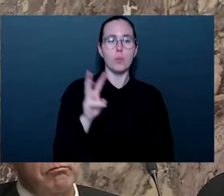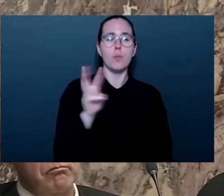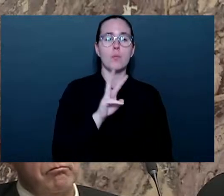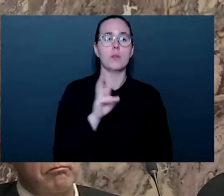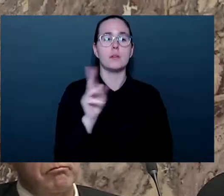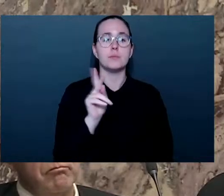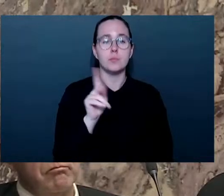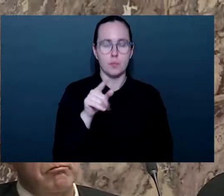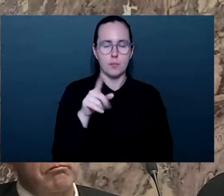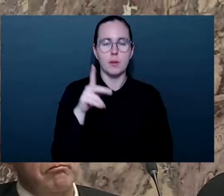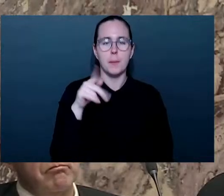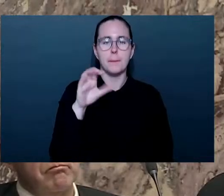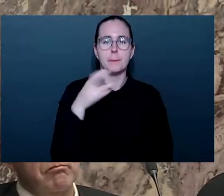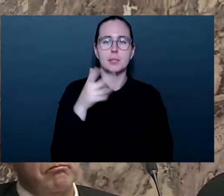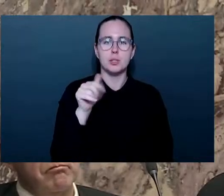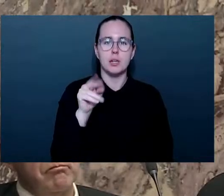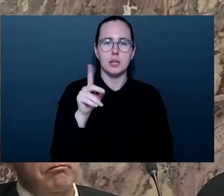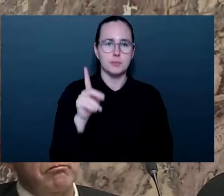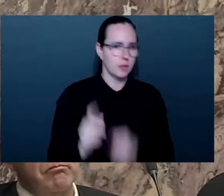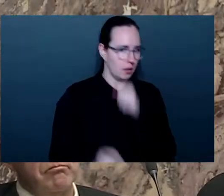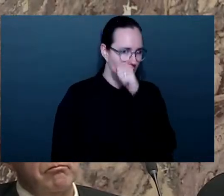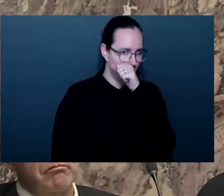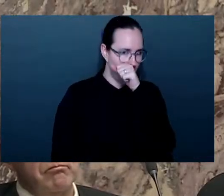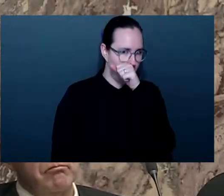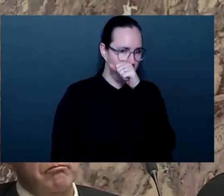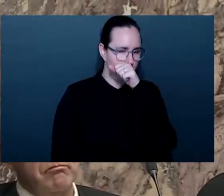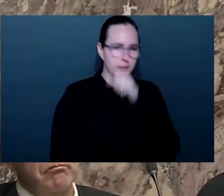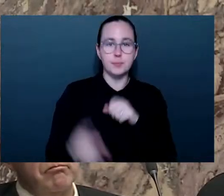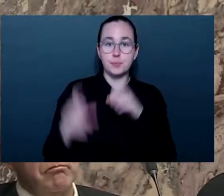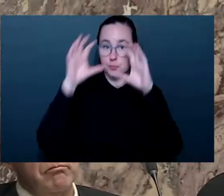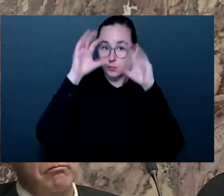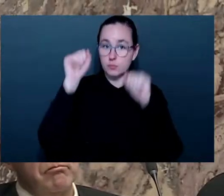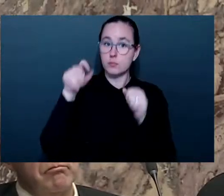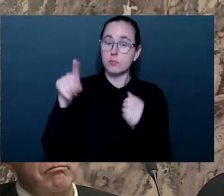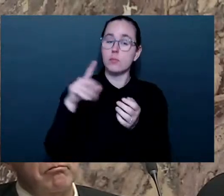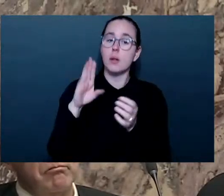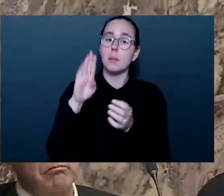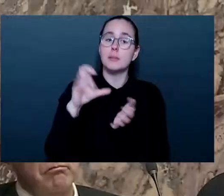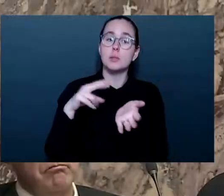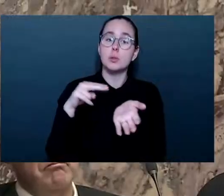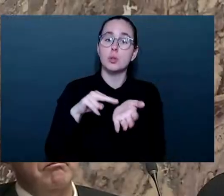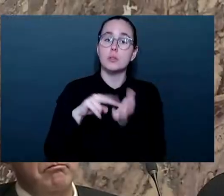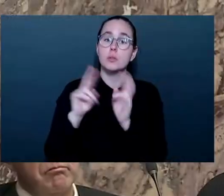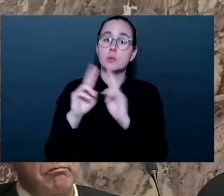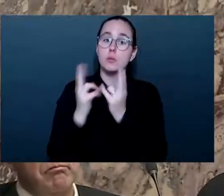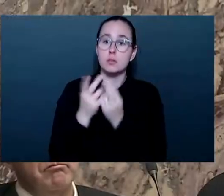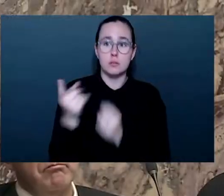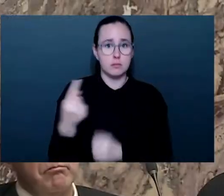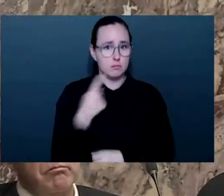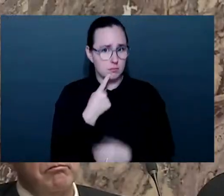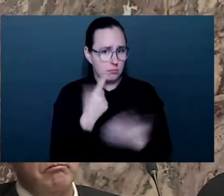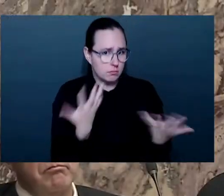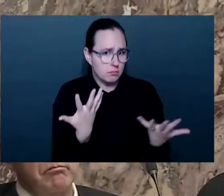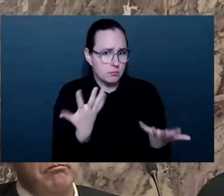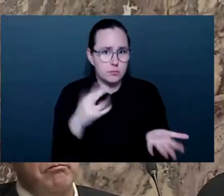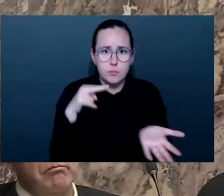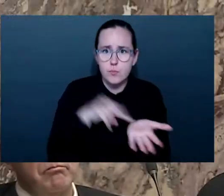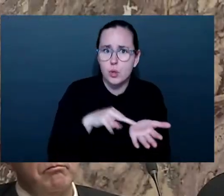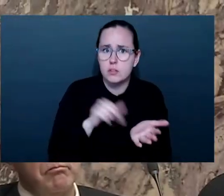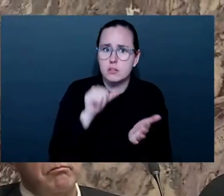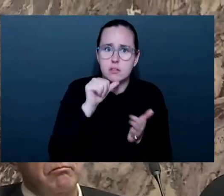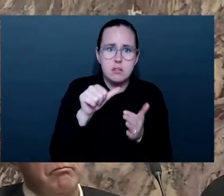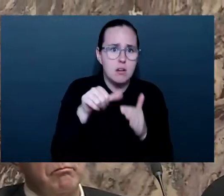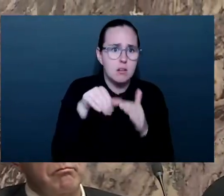nurses did not go into the profession to be security guards, but that's exactly what's happening. She's deeply concerned that